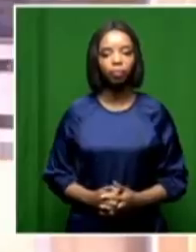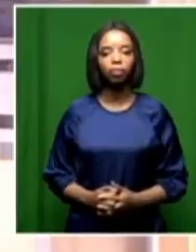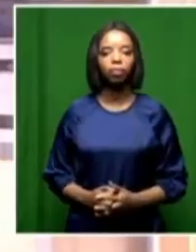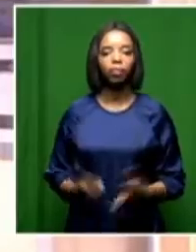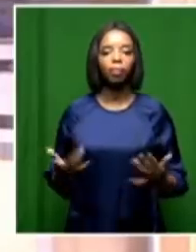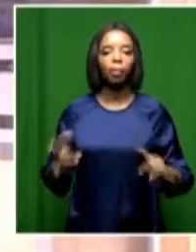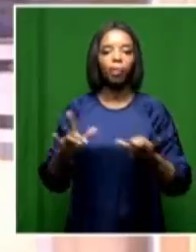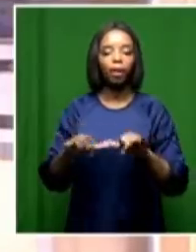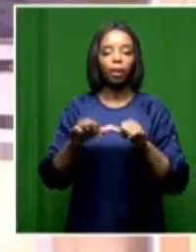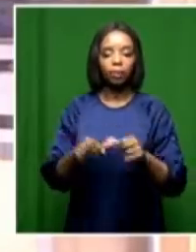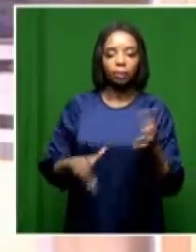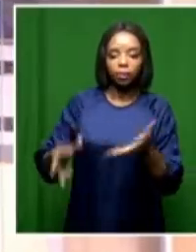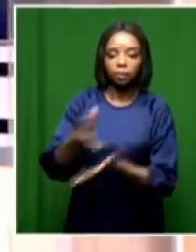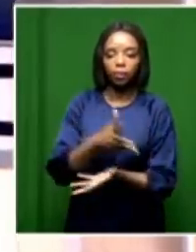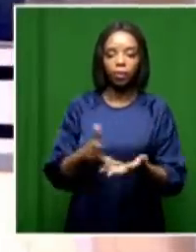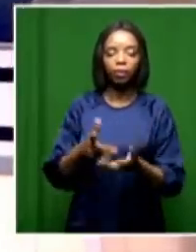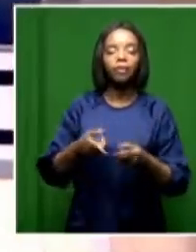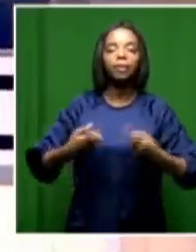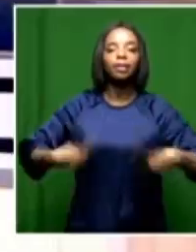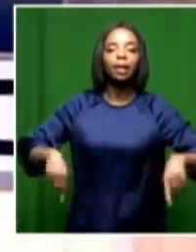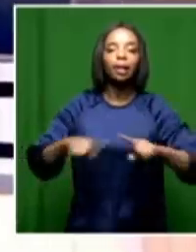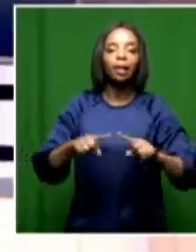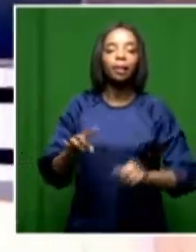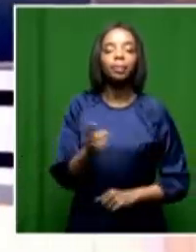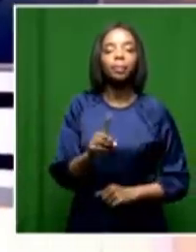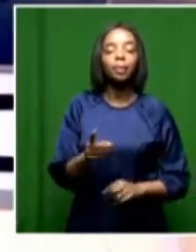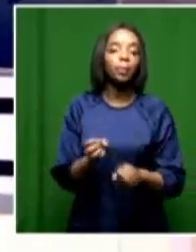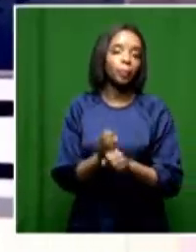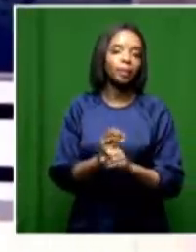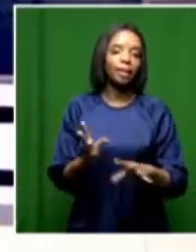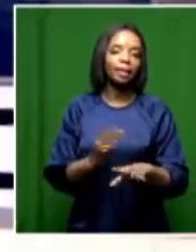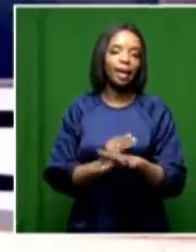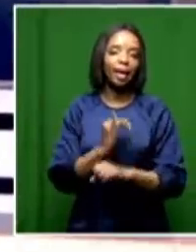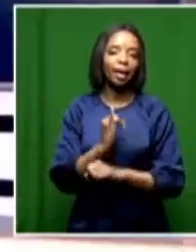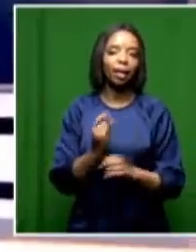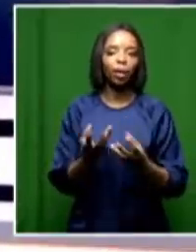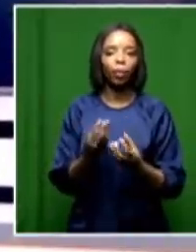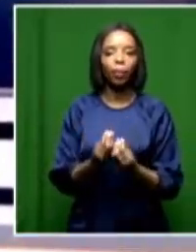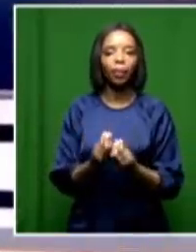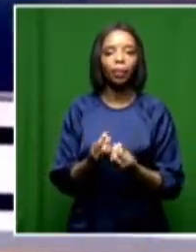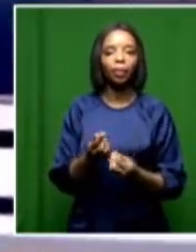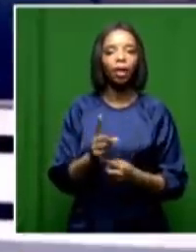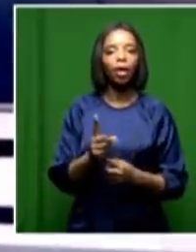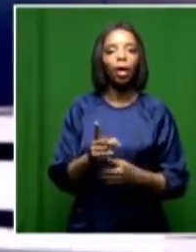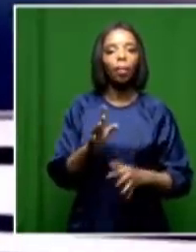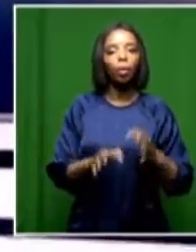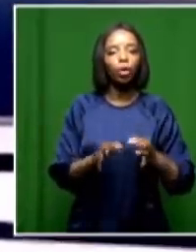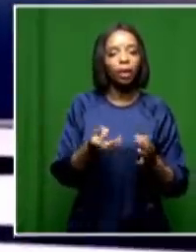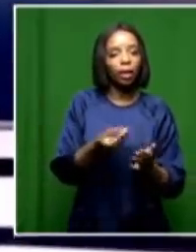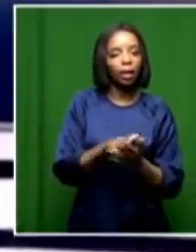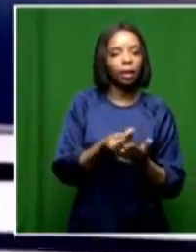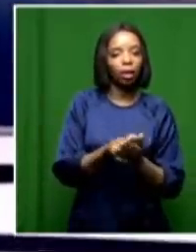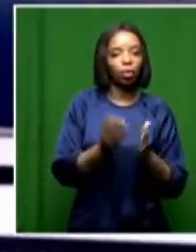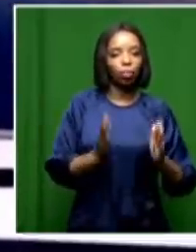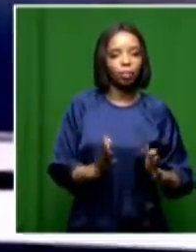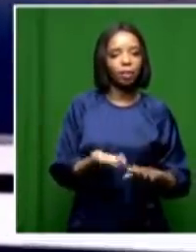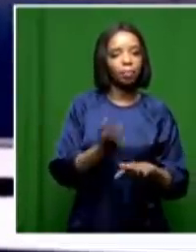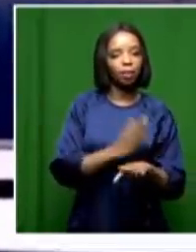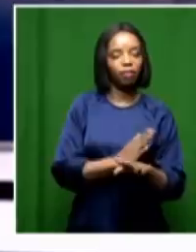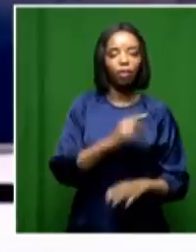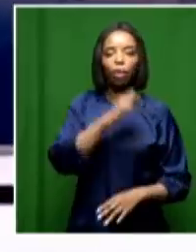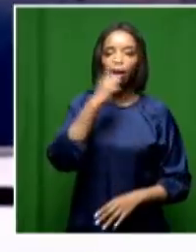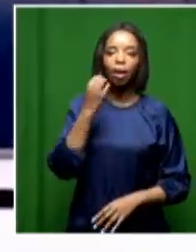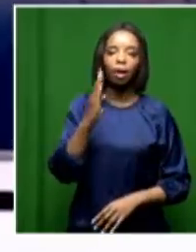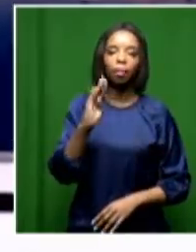Let's continue our conversation that we started a little bit earlier with political economist Patrick Bond. So you heard us speaking about it in